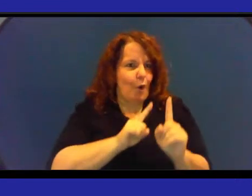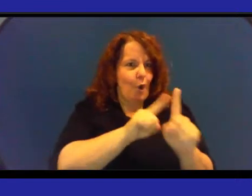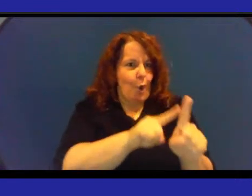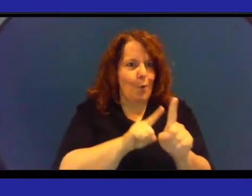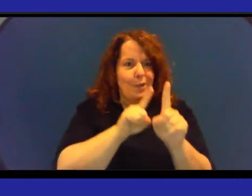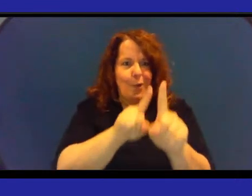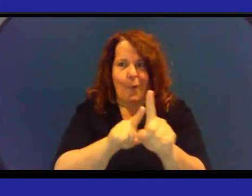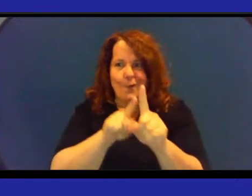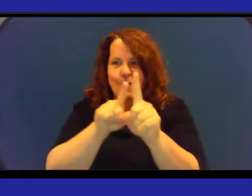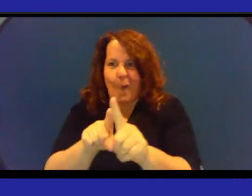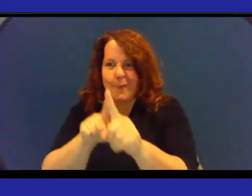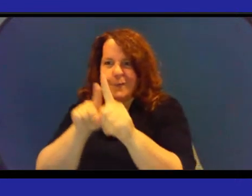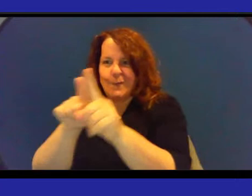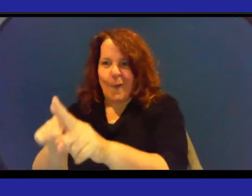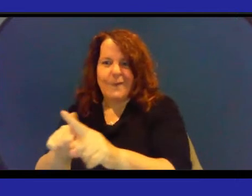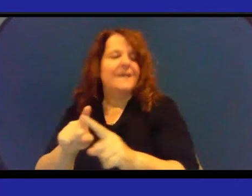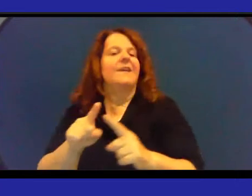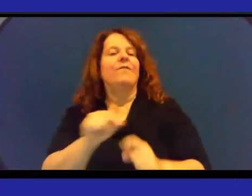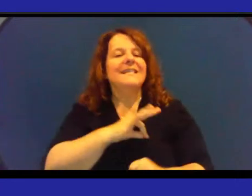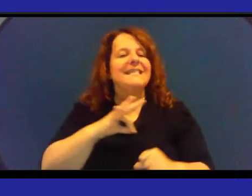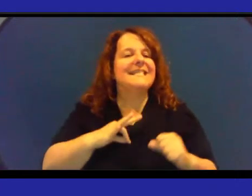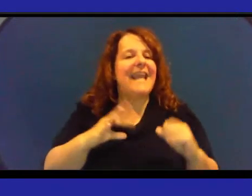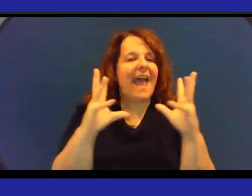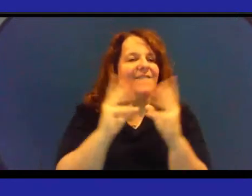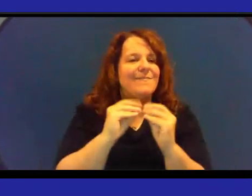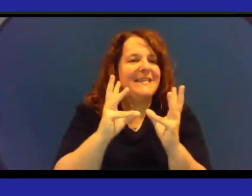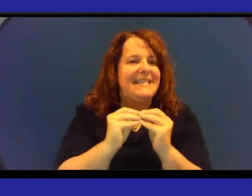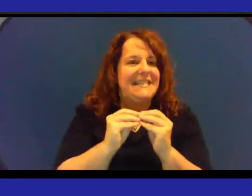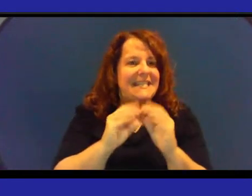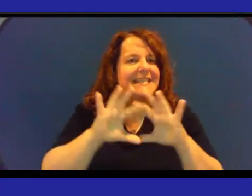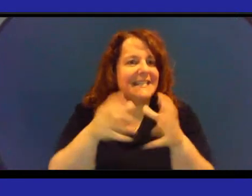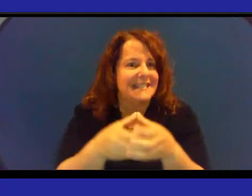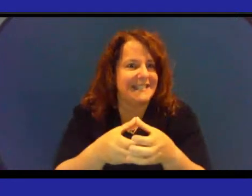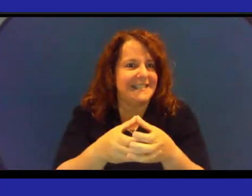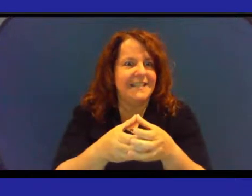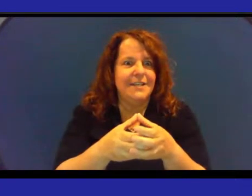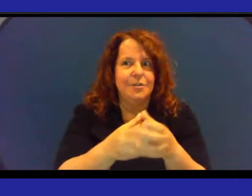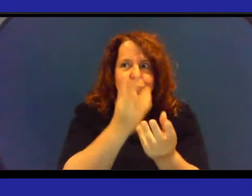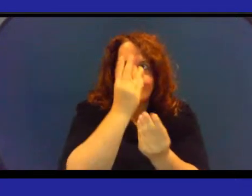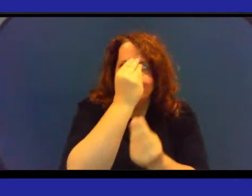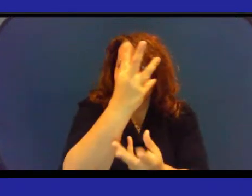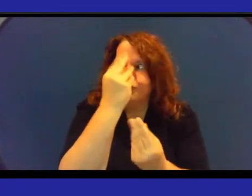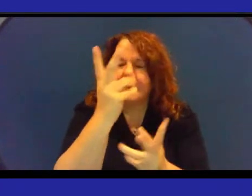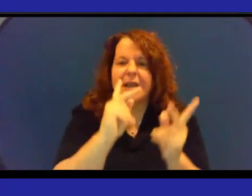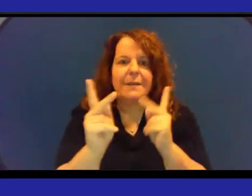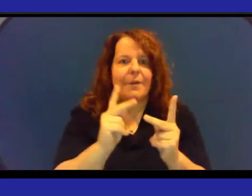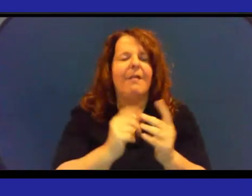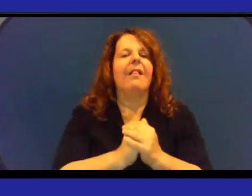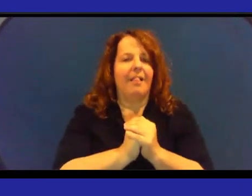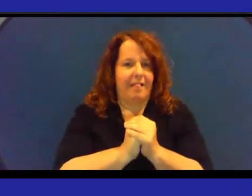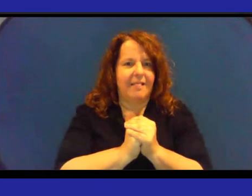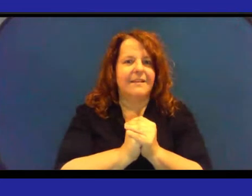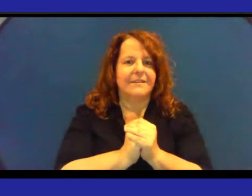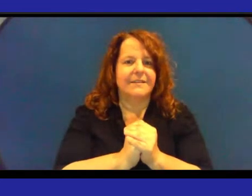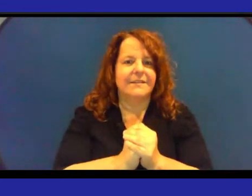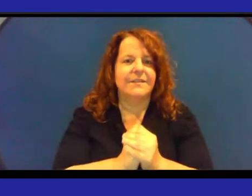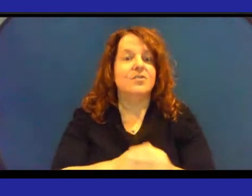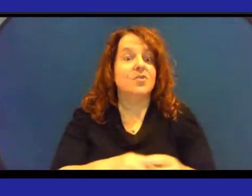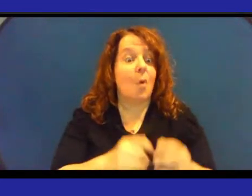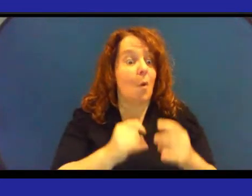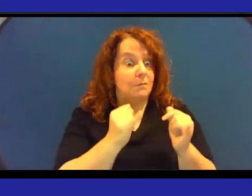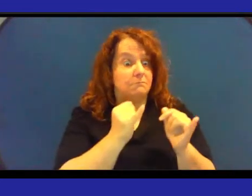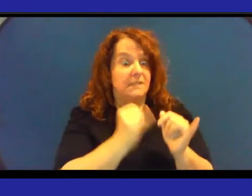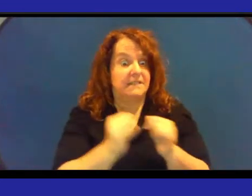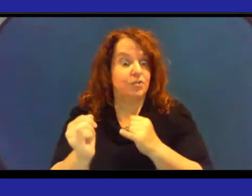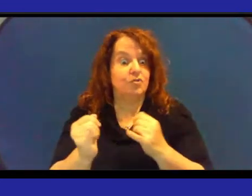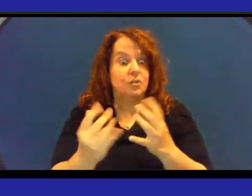at the staff meetings for food and nutrition. So we have a more grass-based approach, who's individually, just in terms of